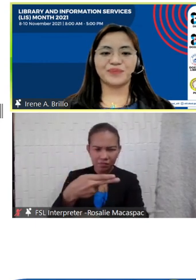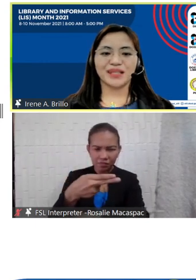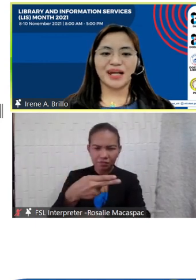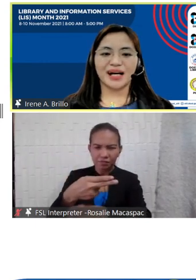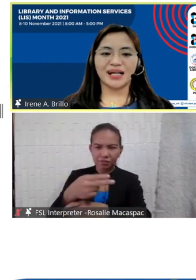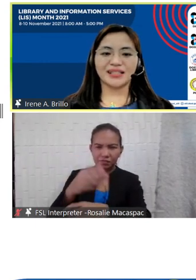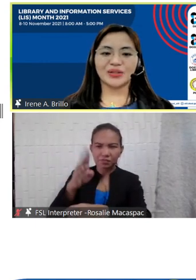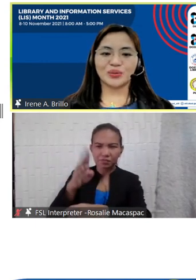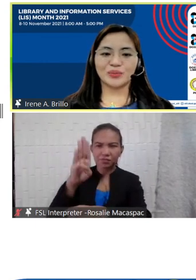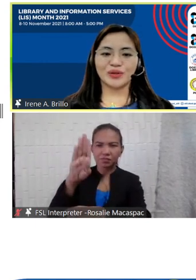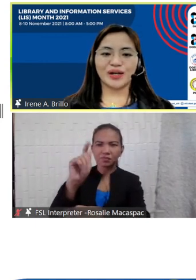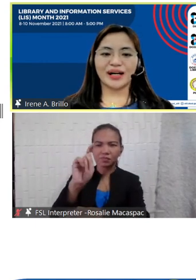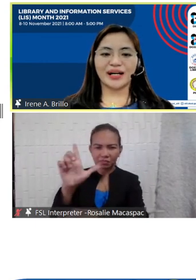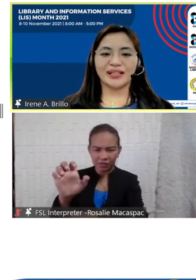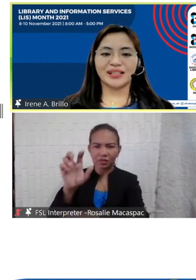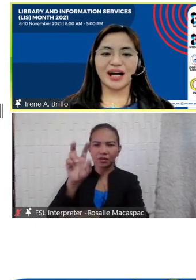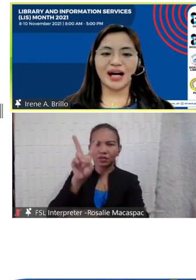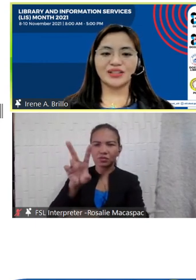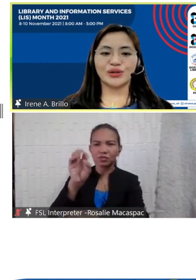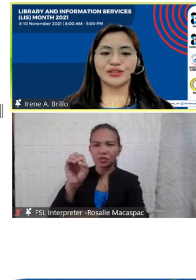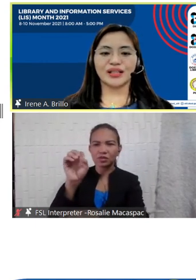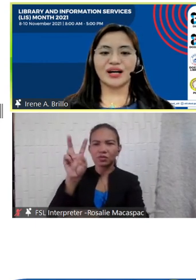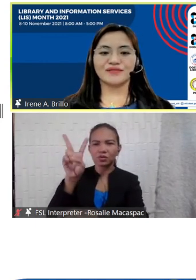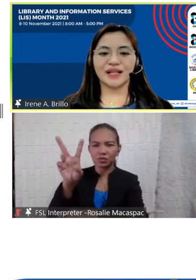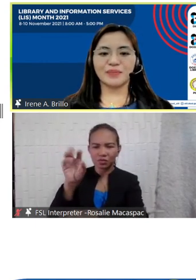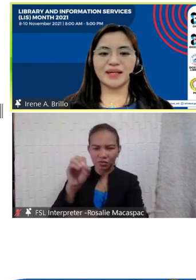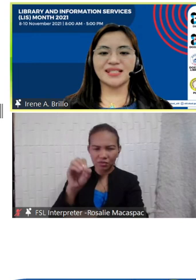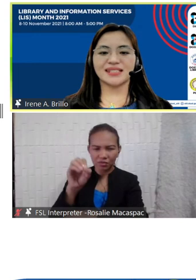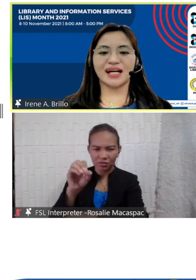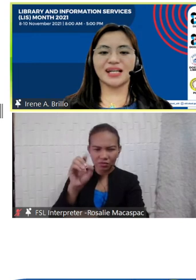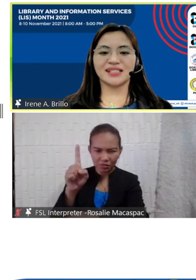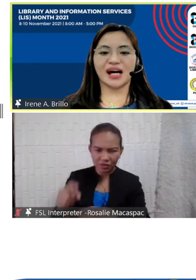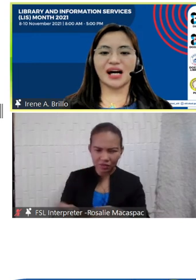2021. At ito po ay inihahandog ng